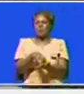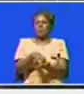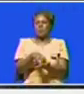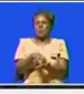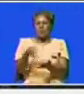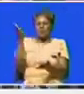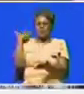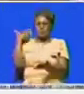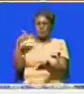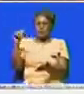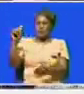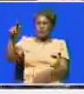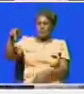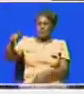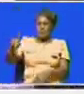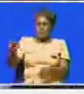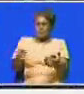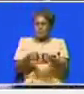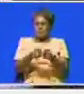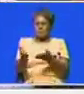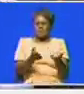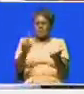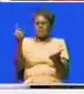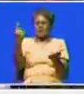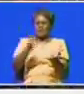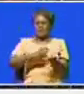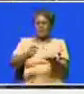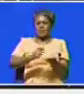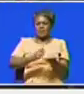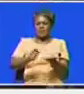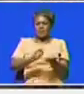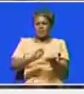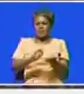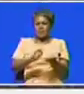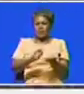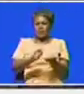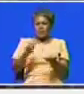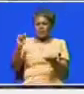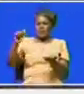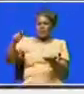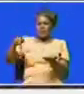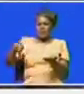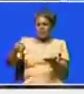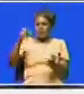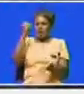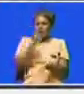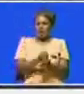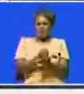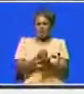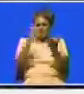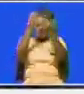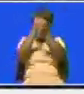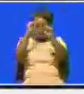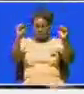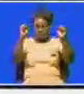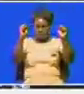The former administrator, who also served as the first secretary for provincial administration at the office of the